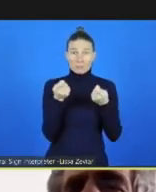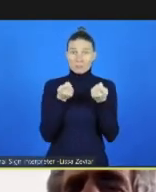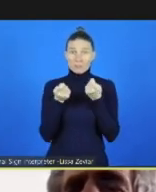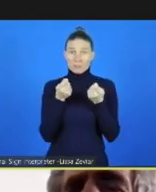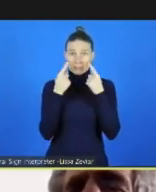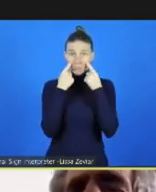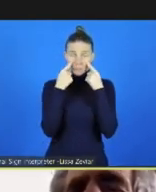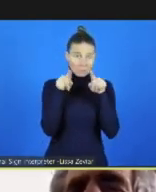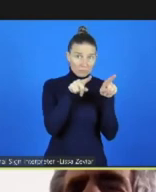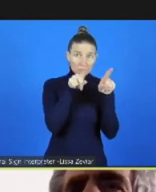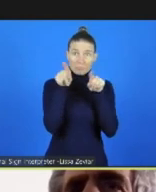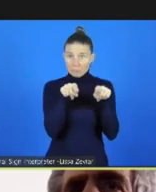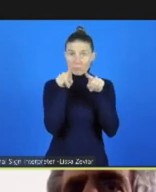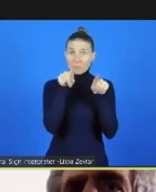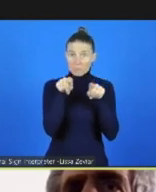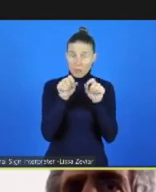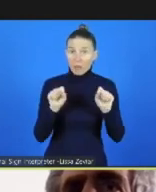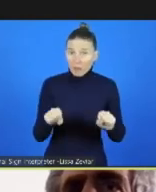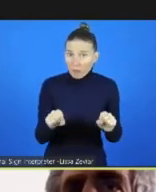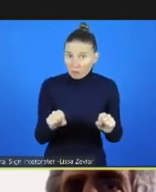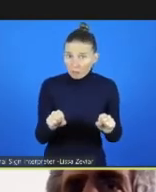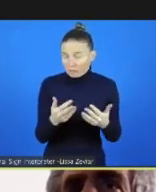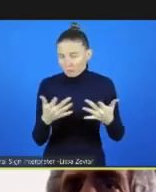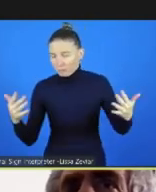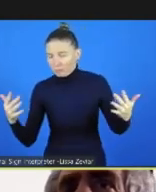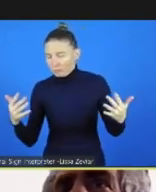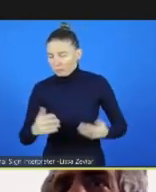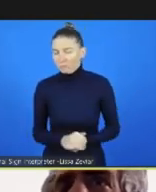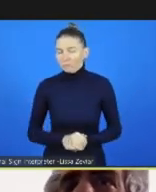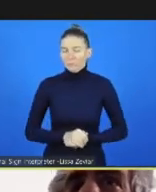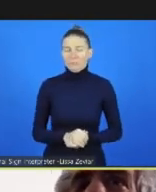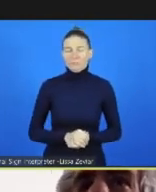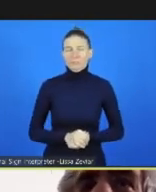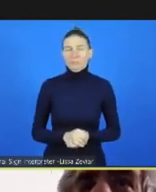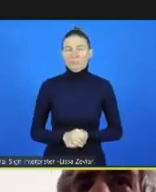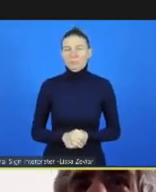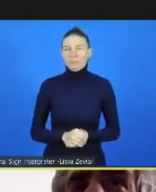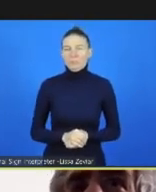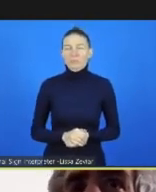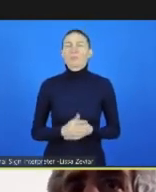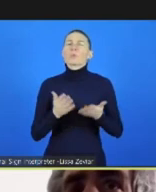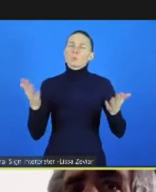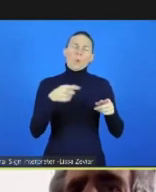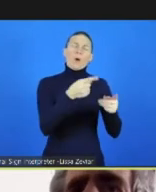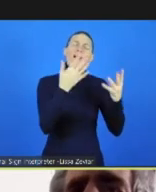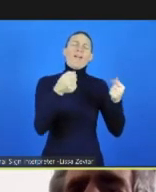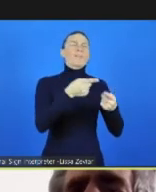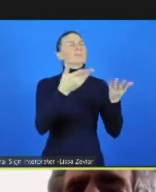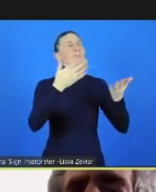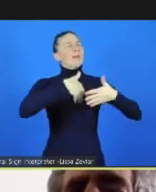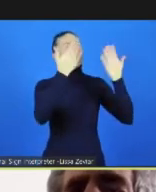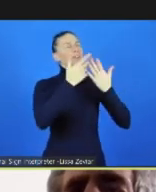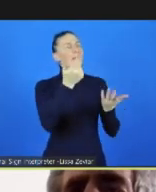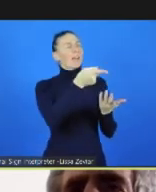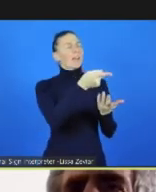devices through eye movement and so on. So there's the mainstream kit, but with